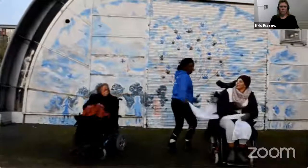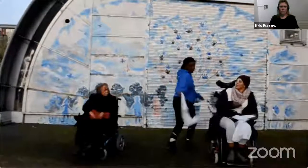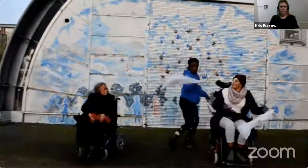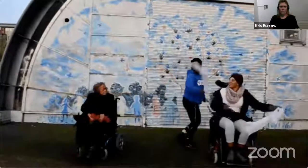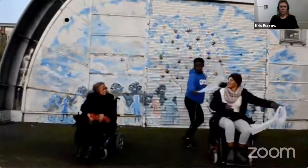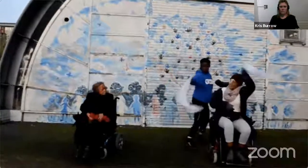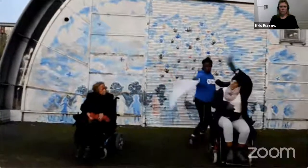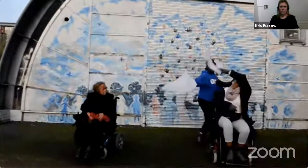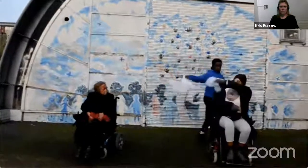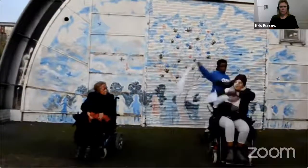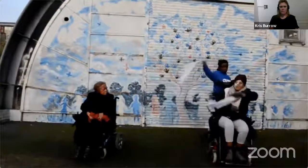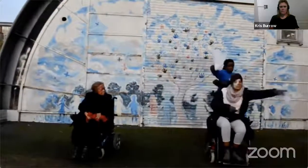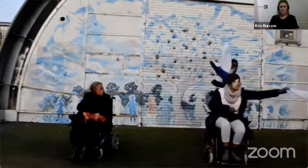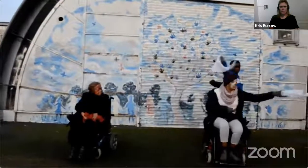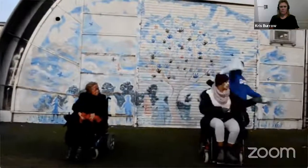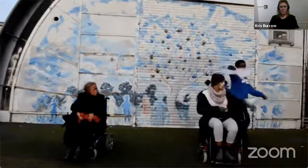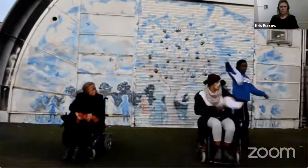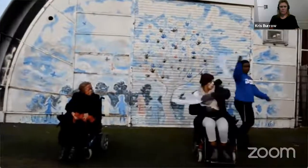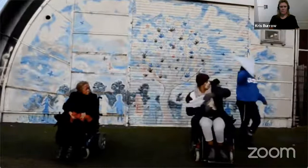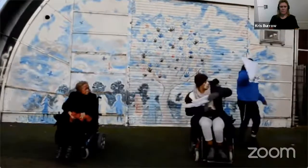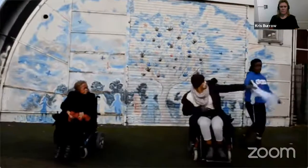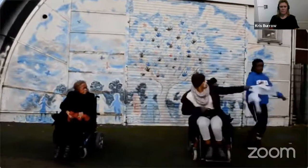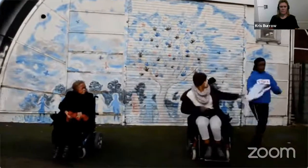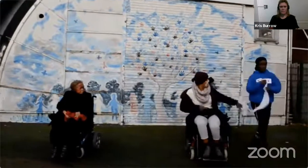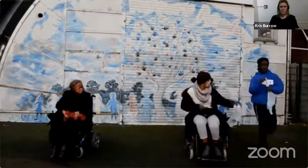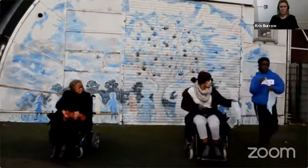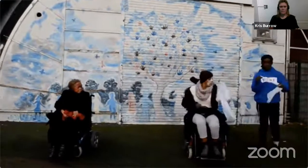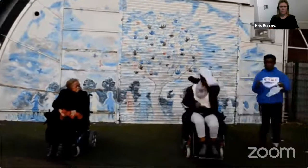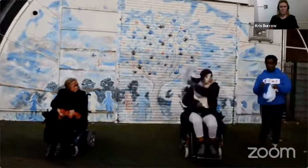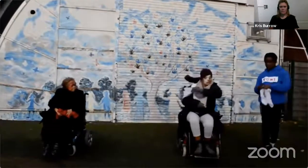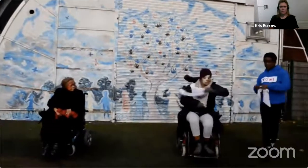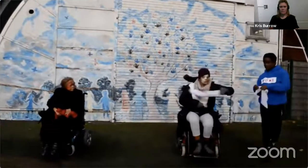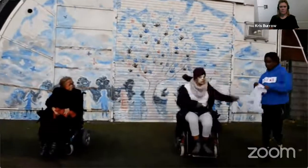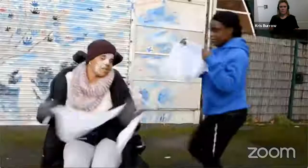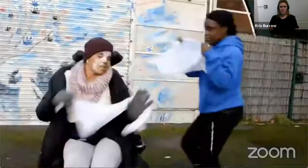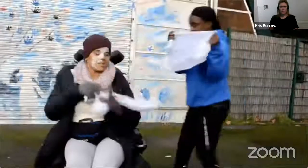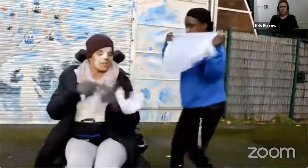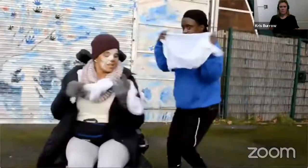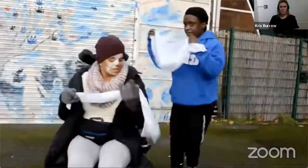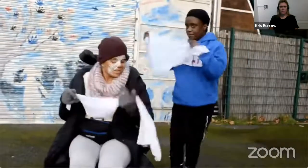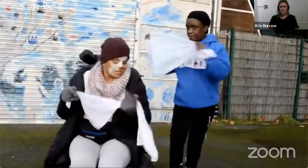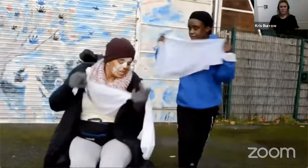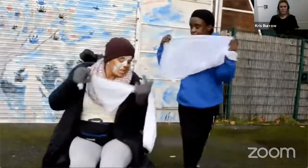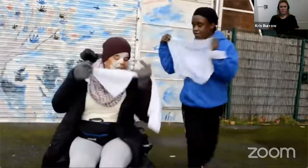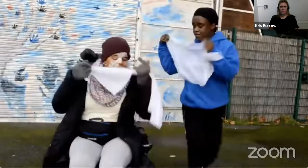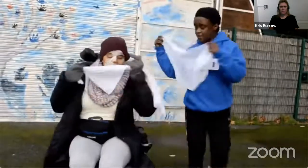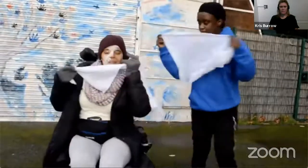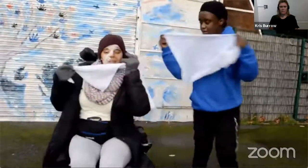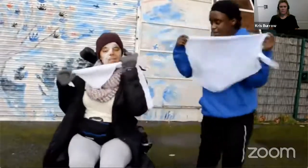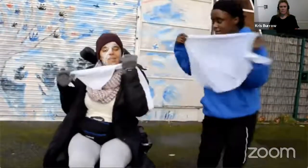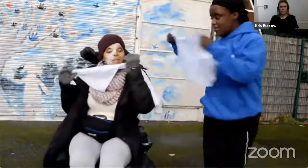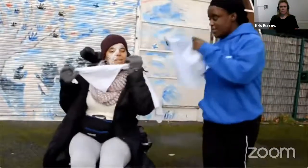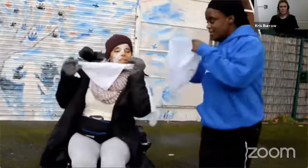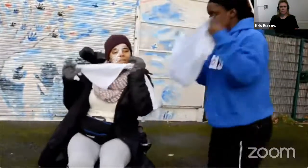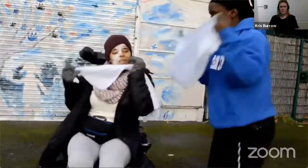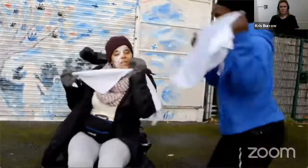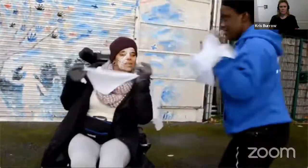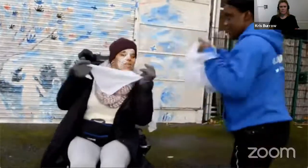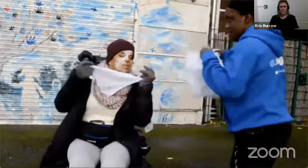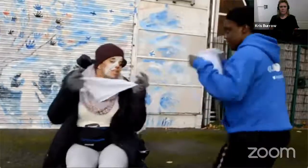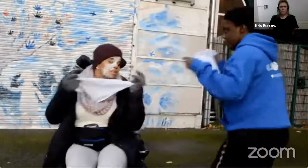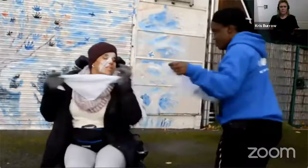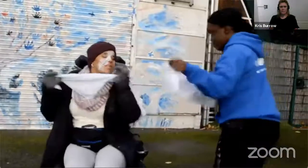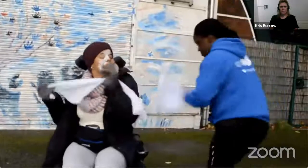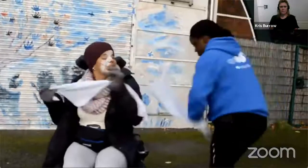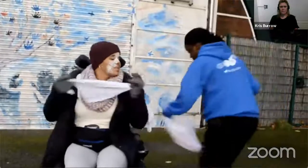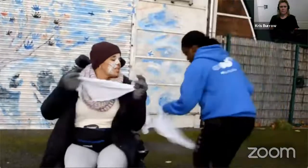espinas. Que son más finas que allá va rosa con dalias. ¿Dónde irá